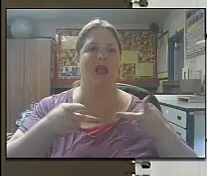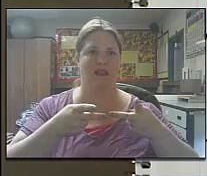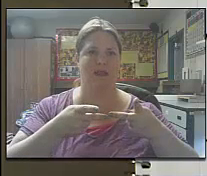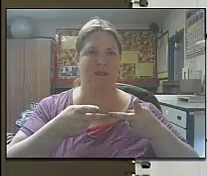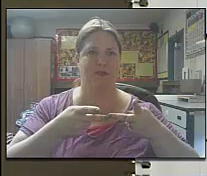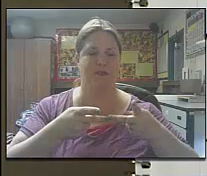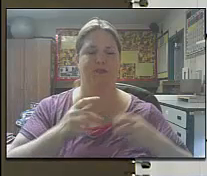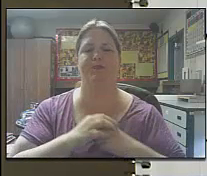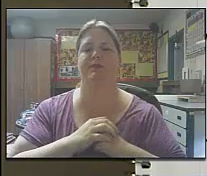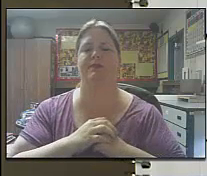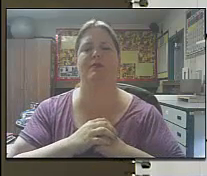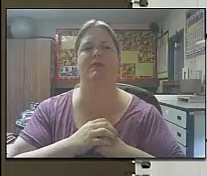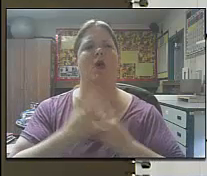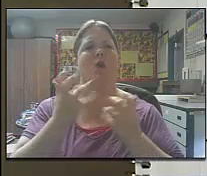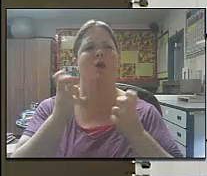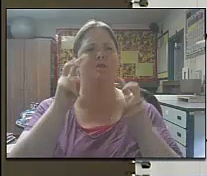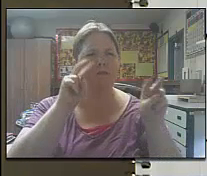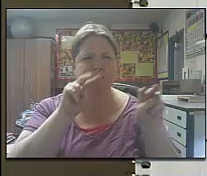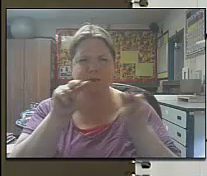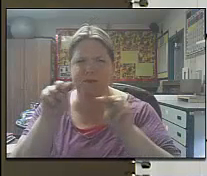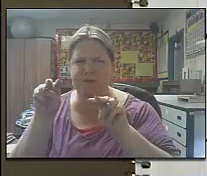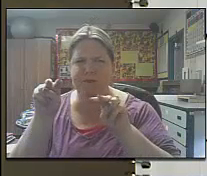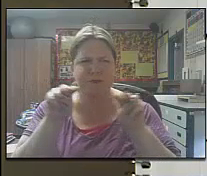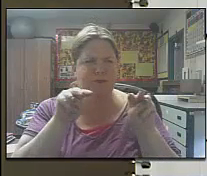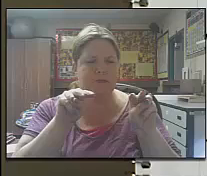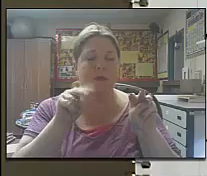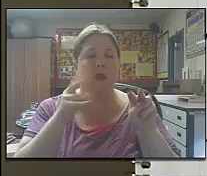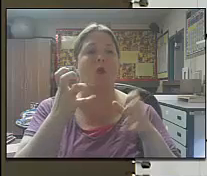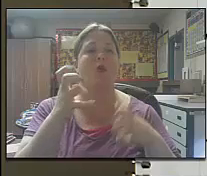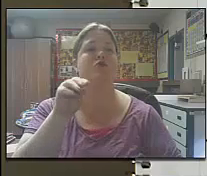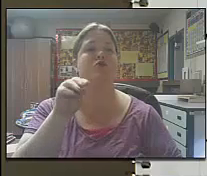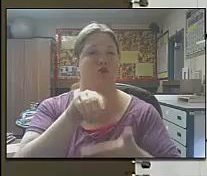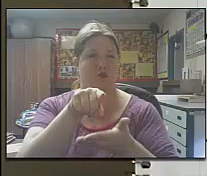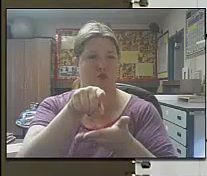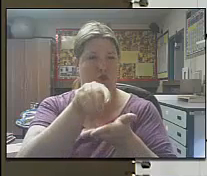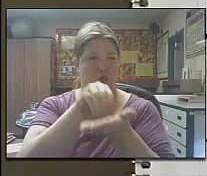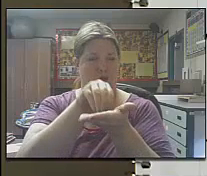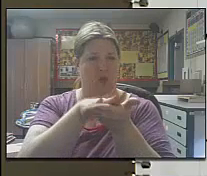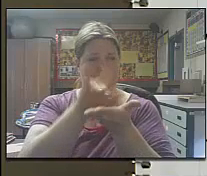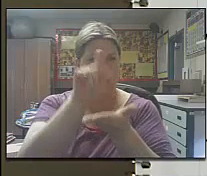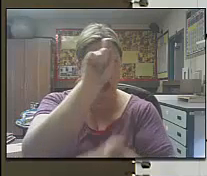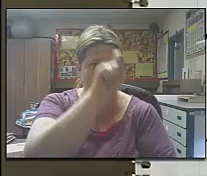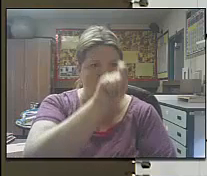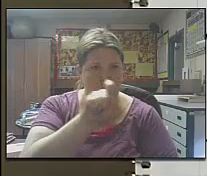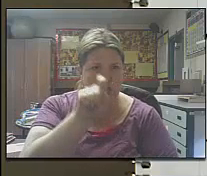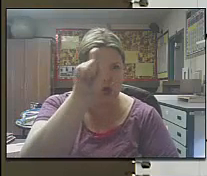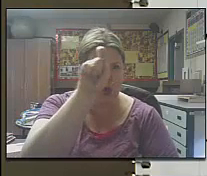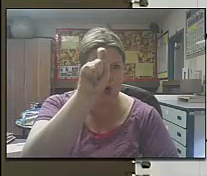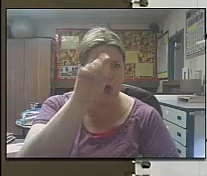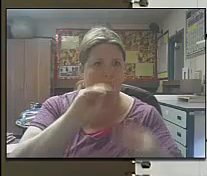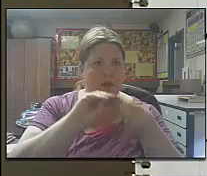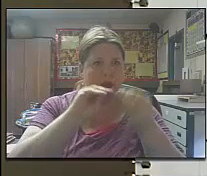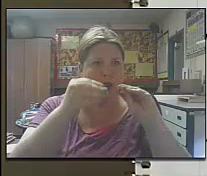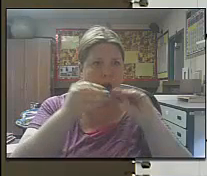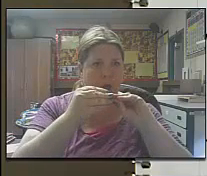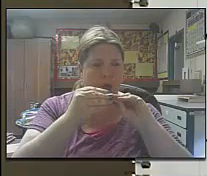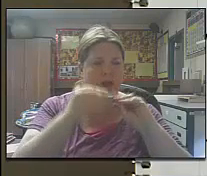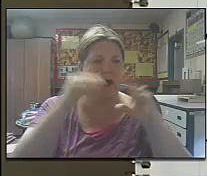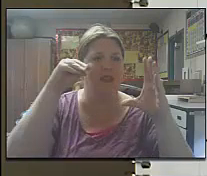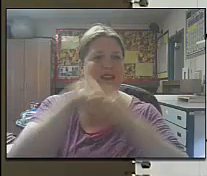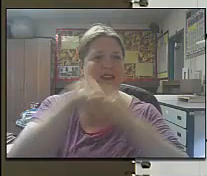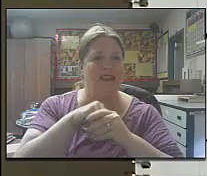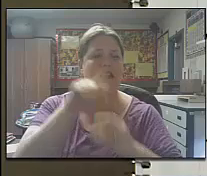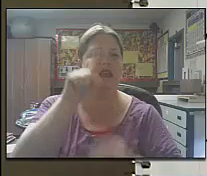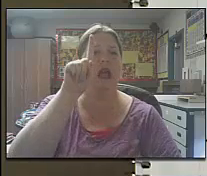Okay, so I want you to look, and I want you to put a circle around the number that is in